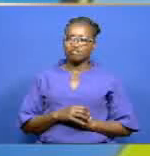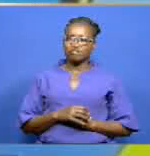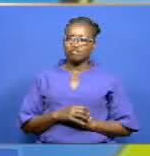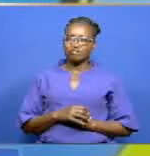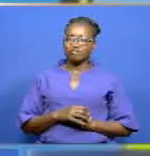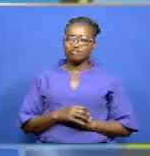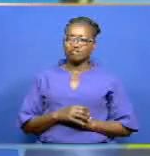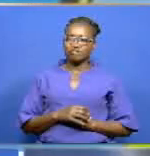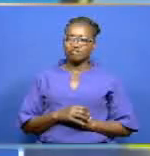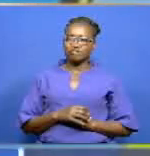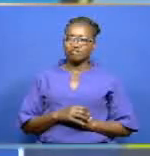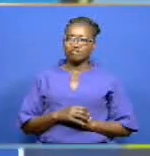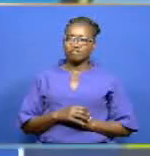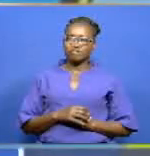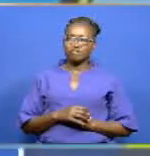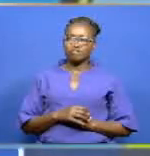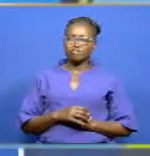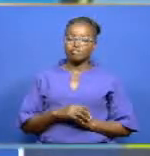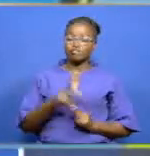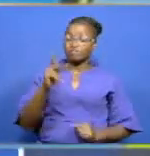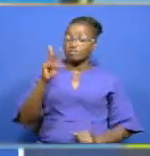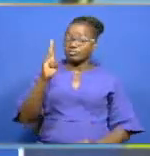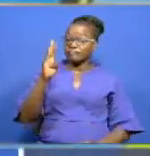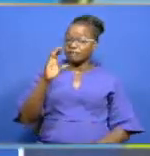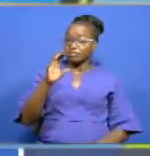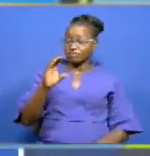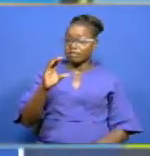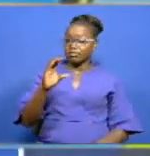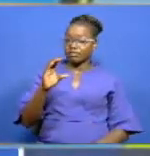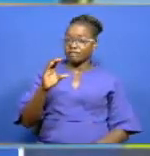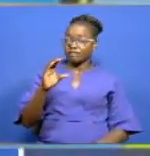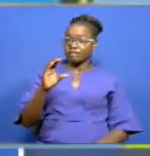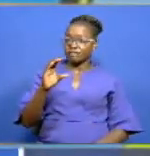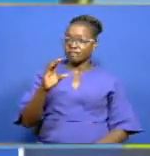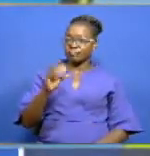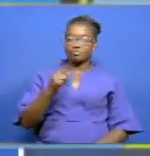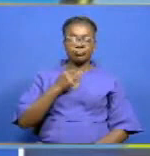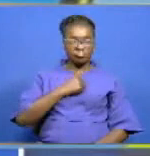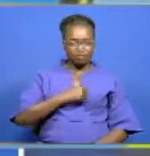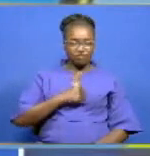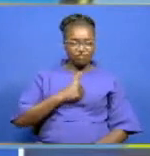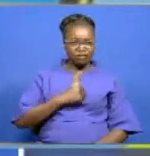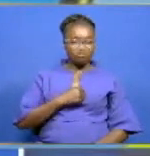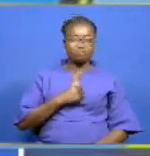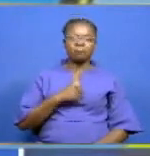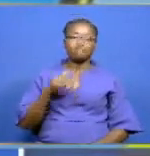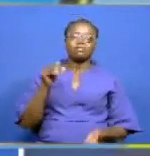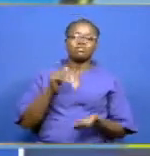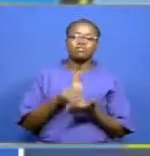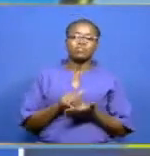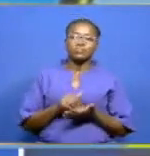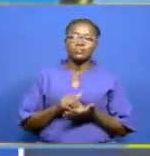On a sad note at the Kenya Broadcasting Corporation, allow me to retake that.